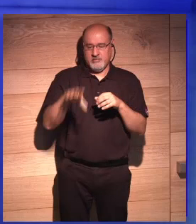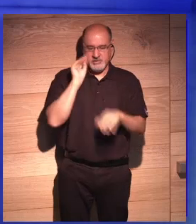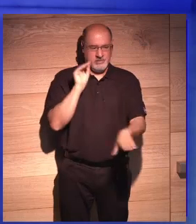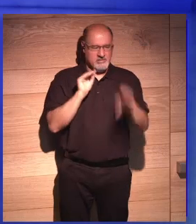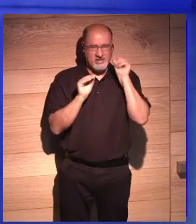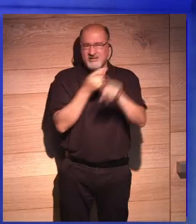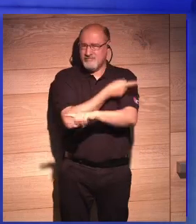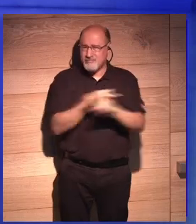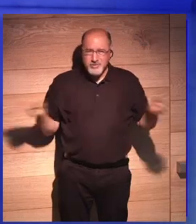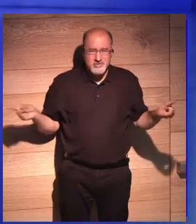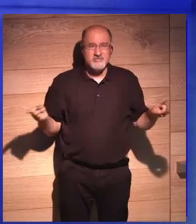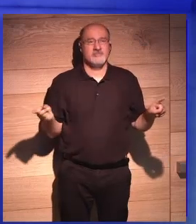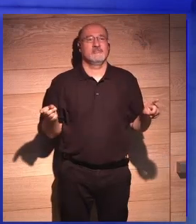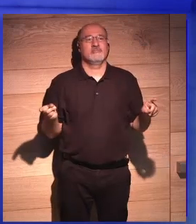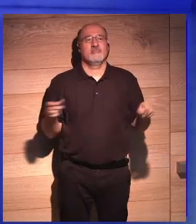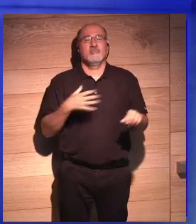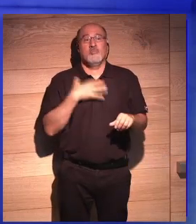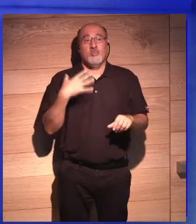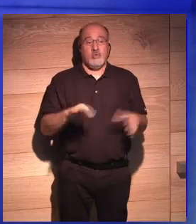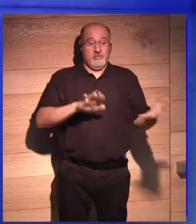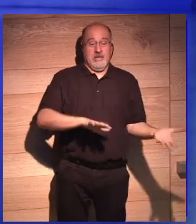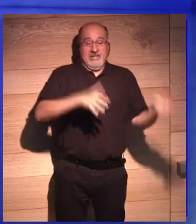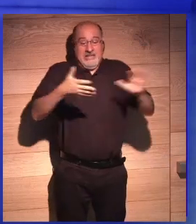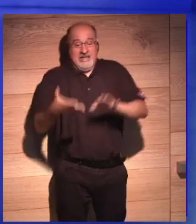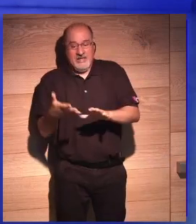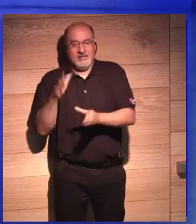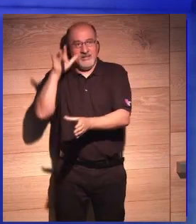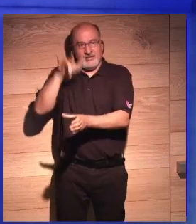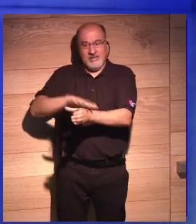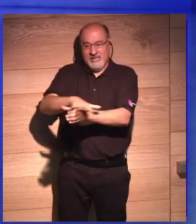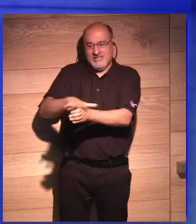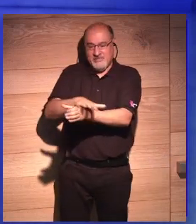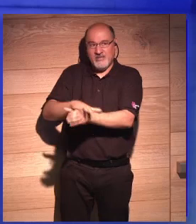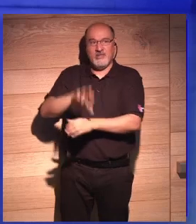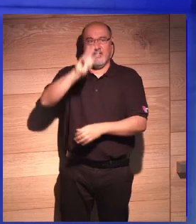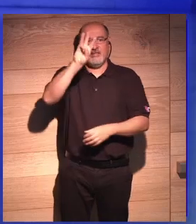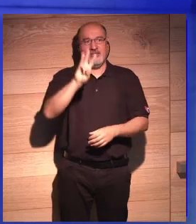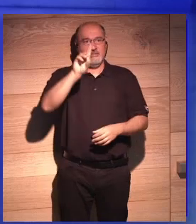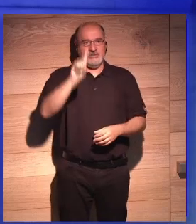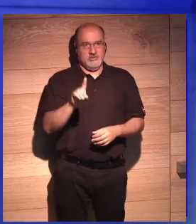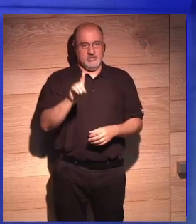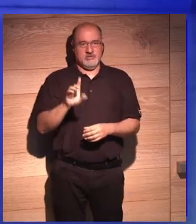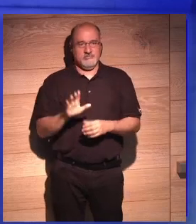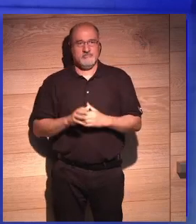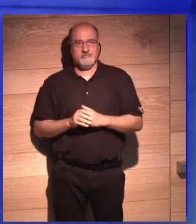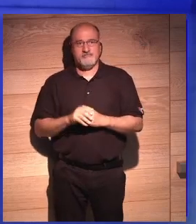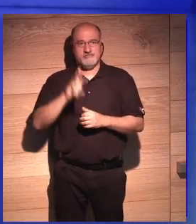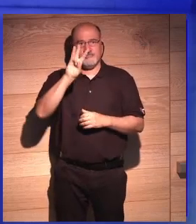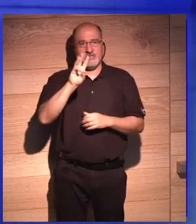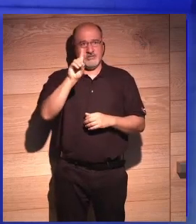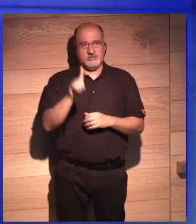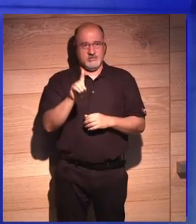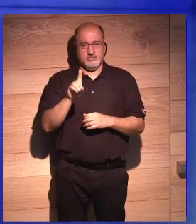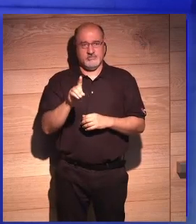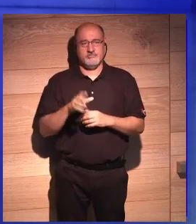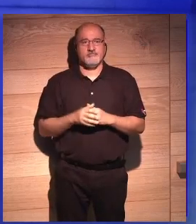bring that phenomenon into a three-dimensional space? And how do we bring, what does